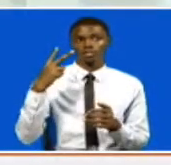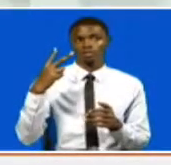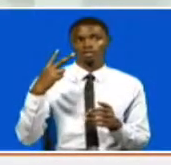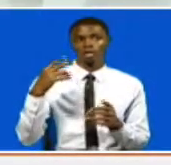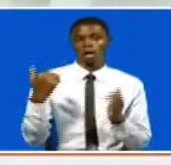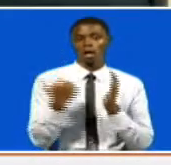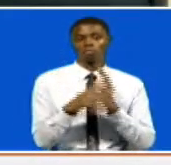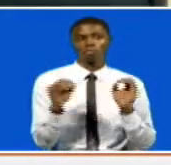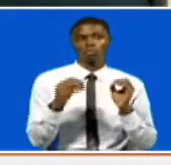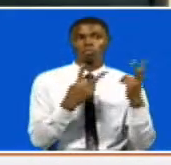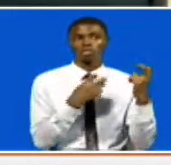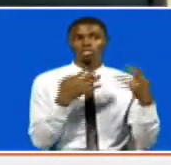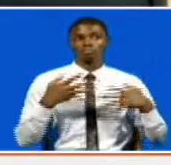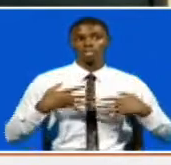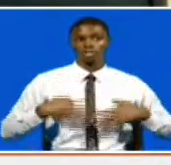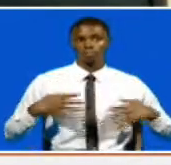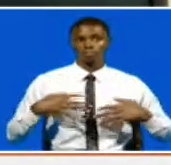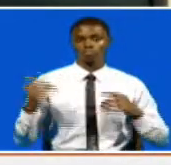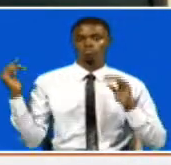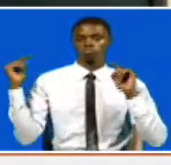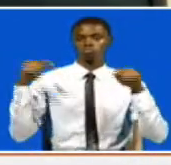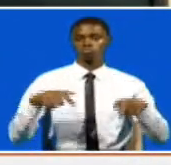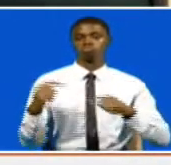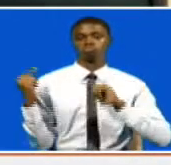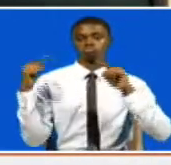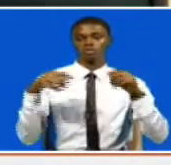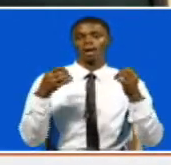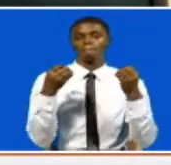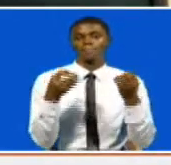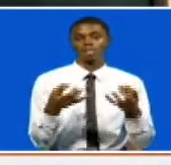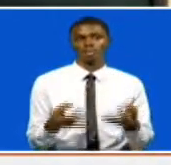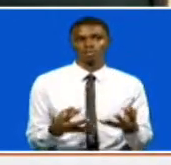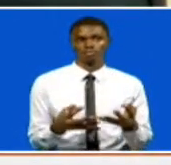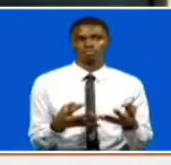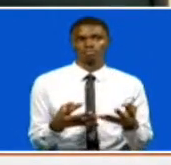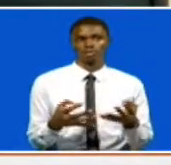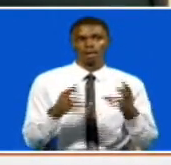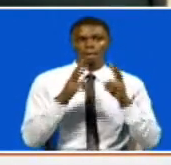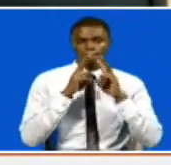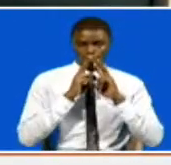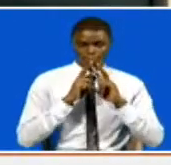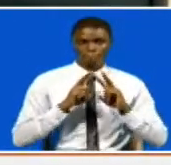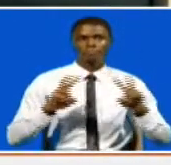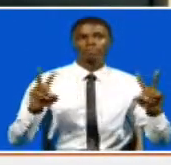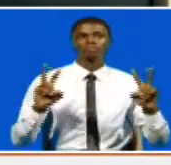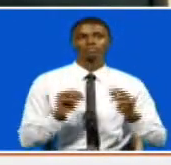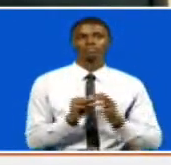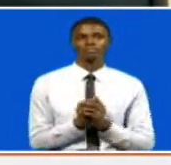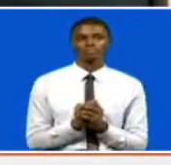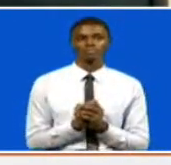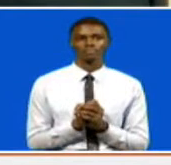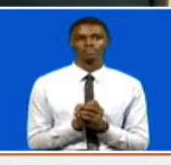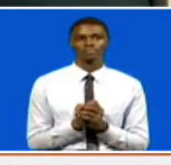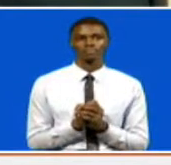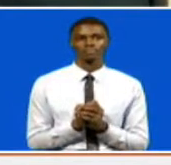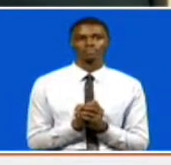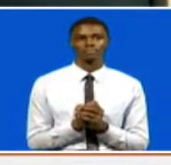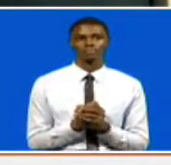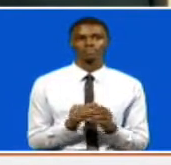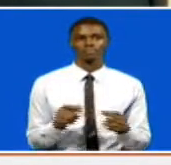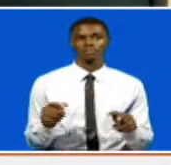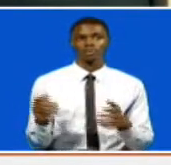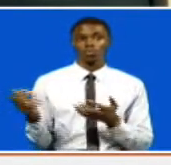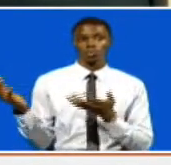expect people to turn up in their numbers, of course, peacefully. Yeah, just like you carry